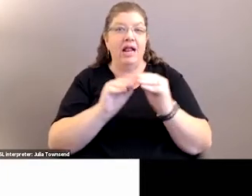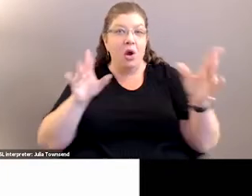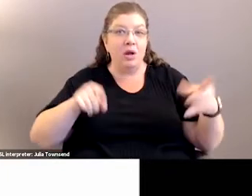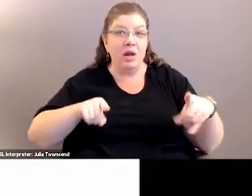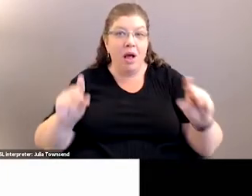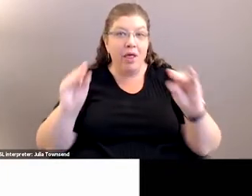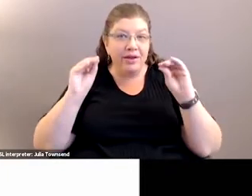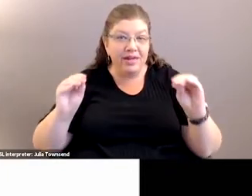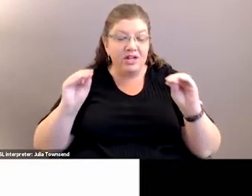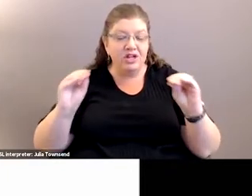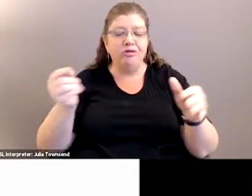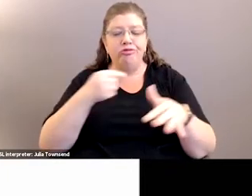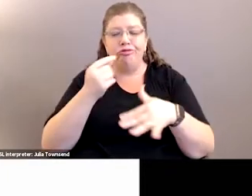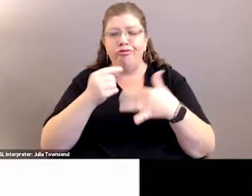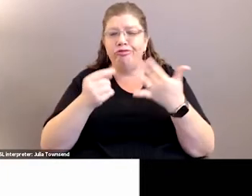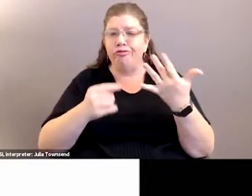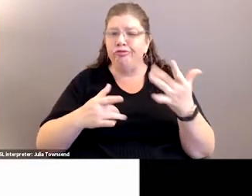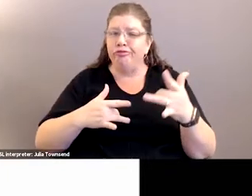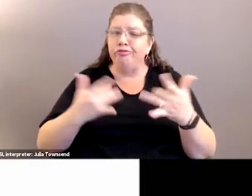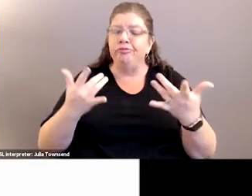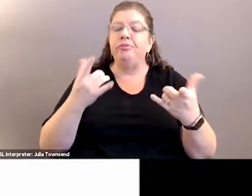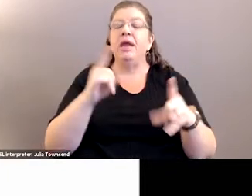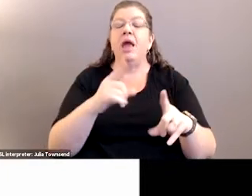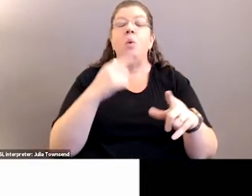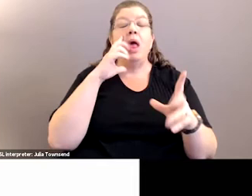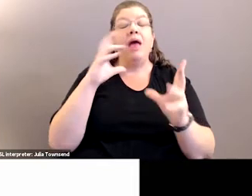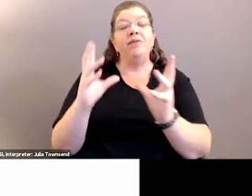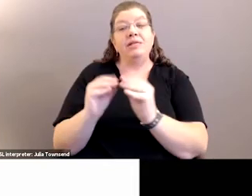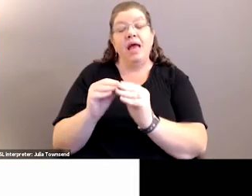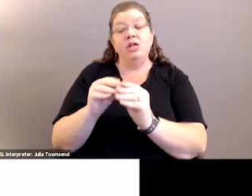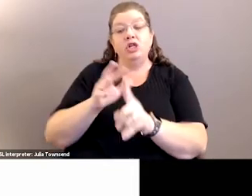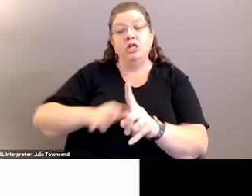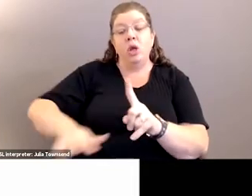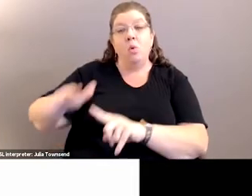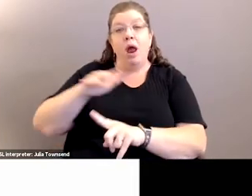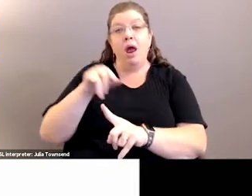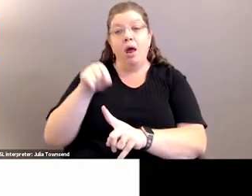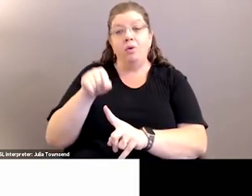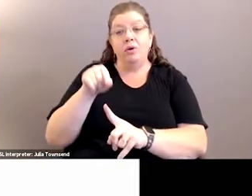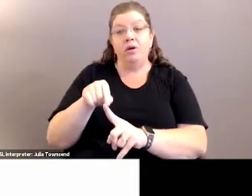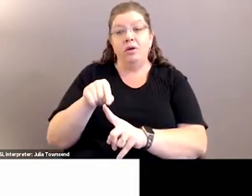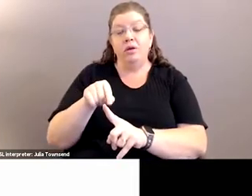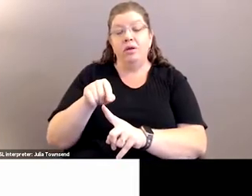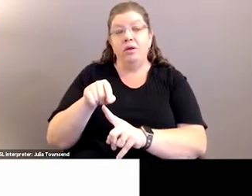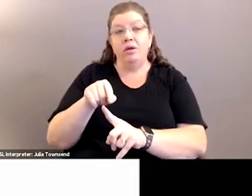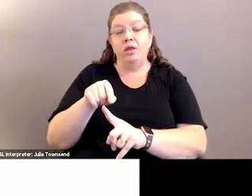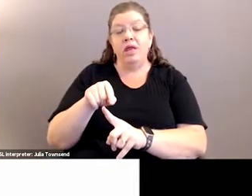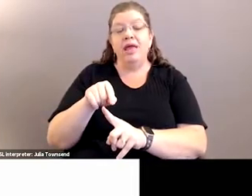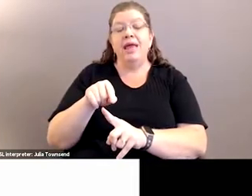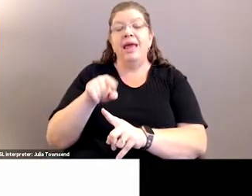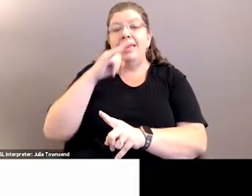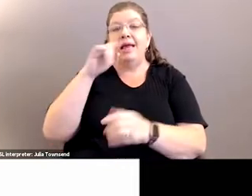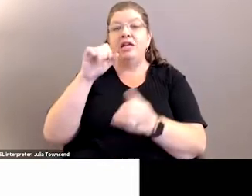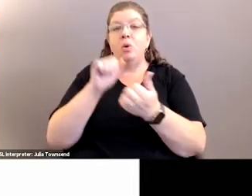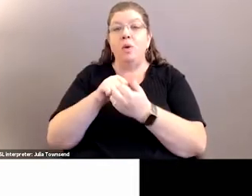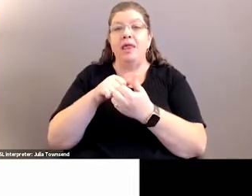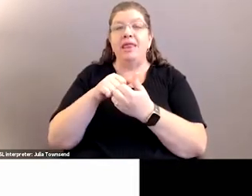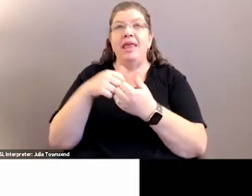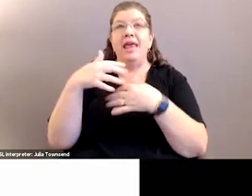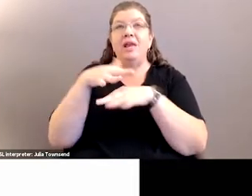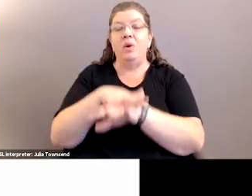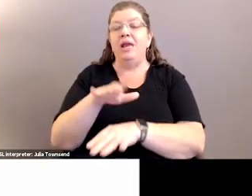um we're also going to be having sessions around the foss kits with integrated eld designated